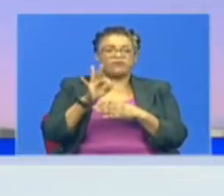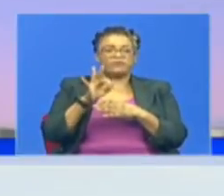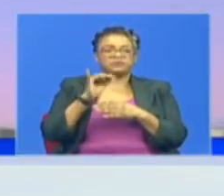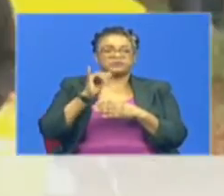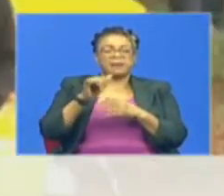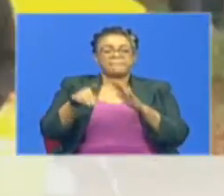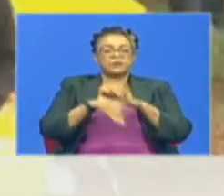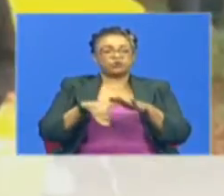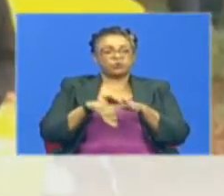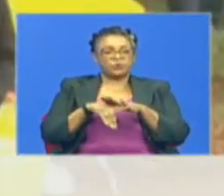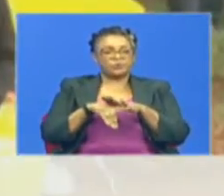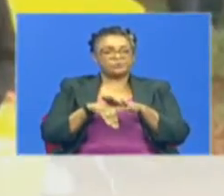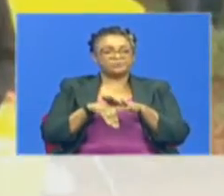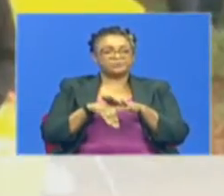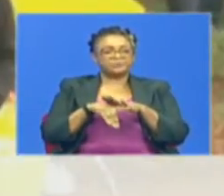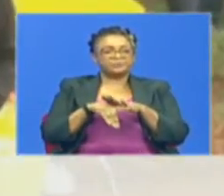protocols.